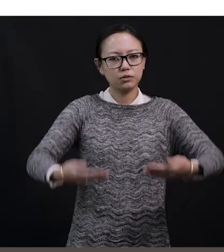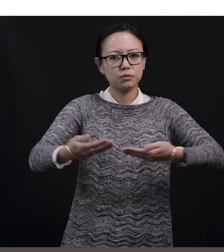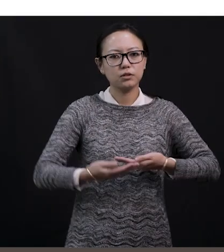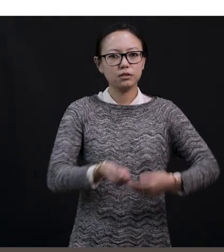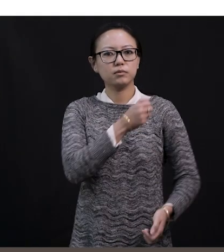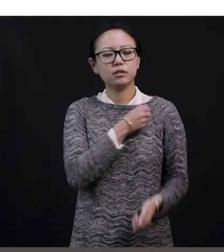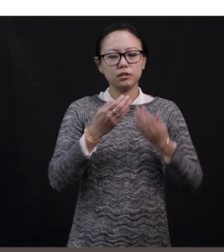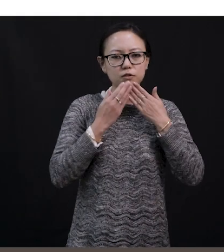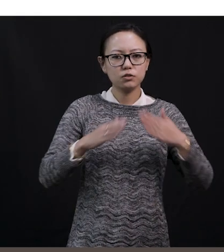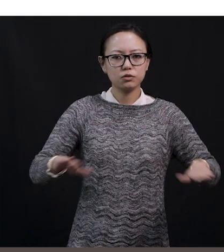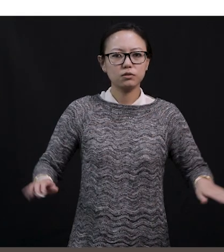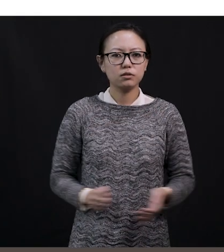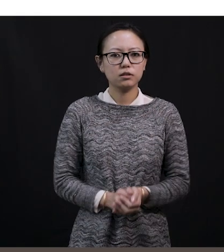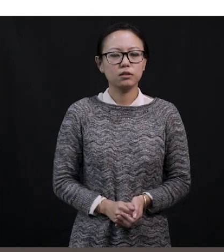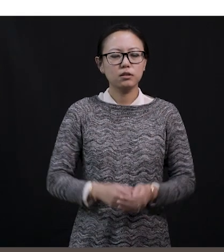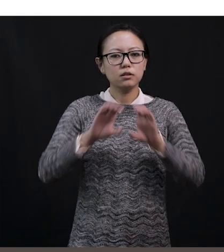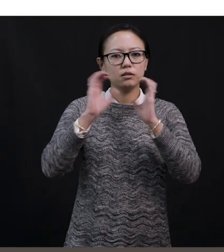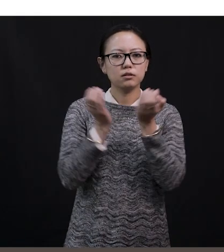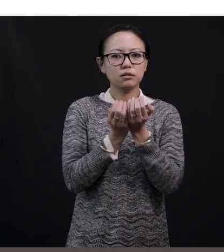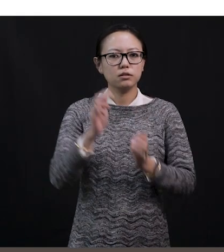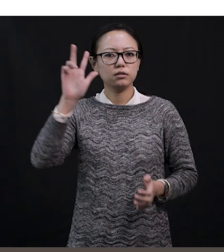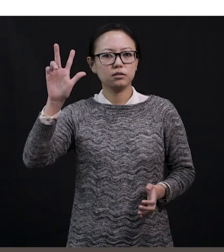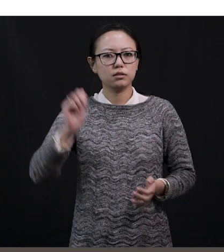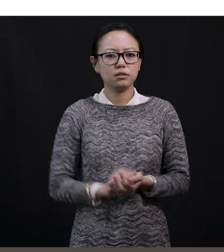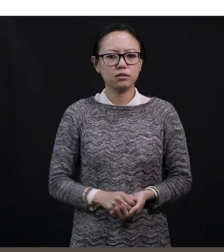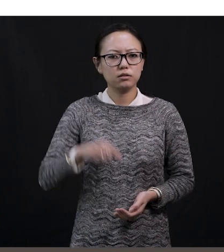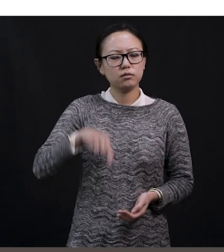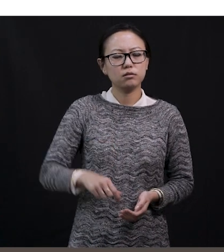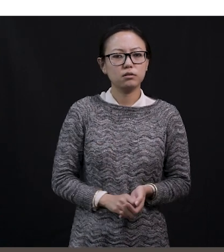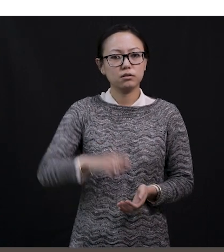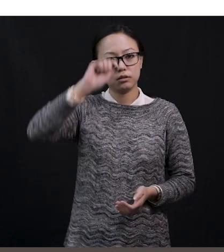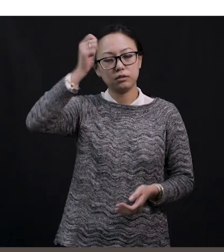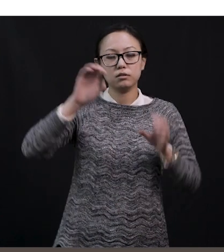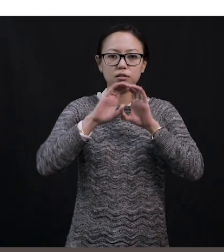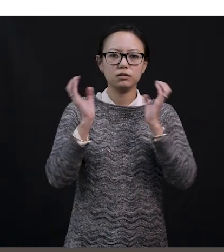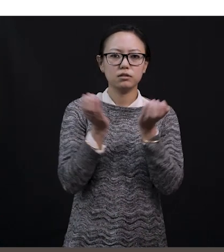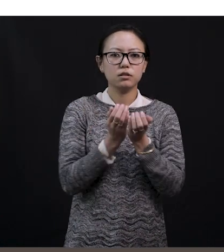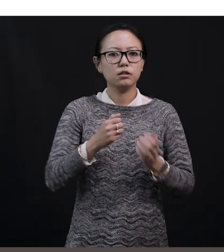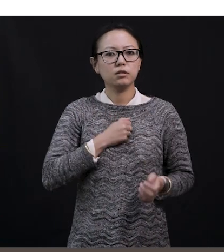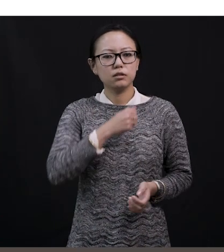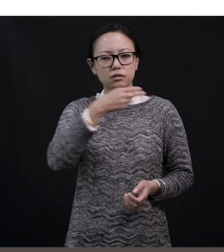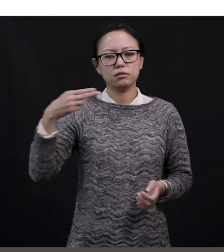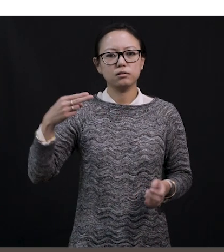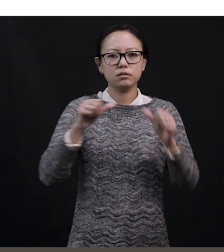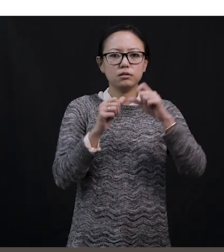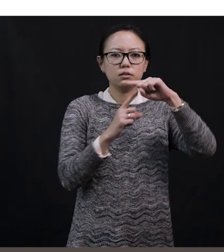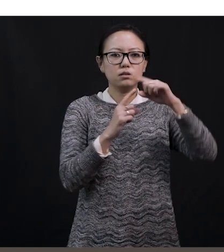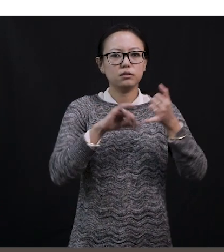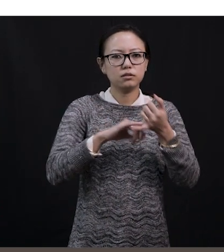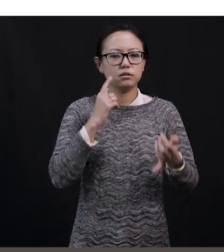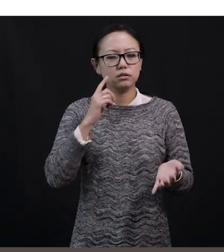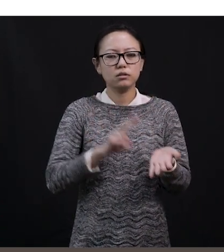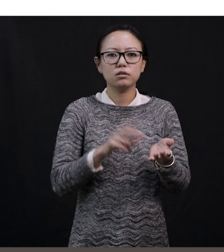Welcome, my dear students of Class 8, to this English class with me, your tutor, Atsinyo Sekose. Today, we are going to